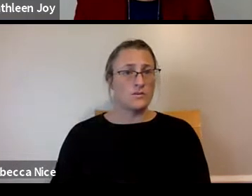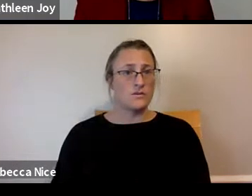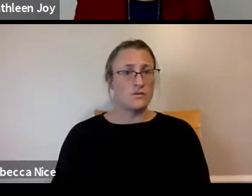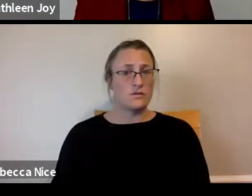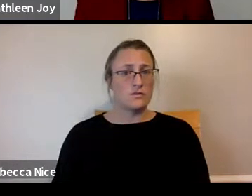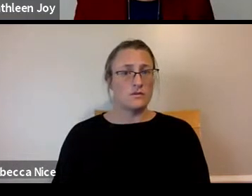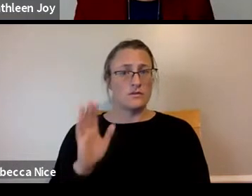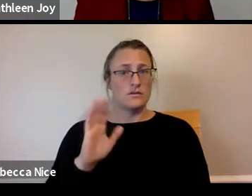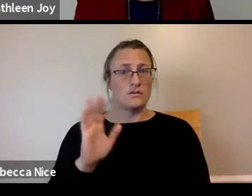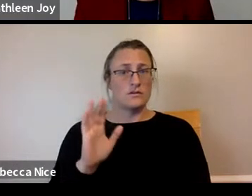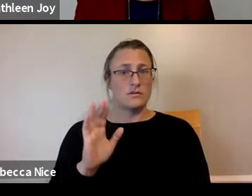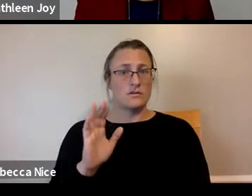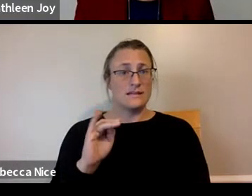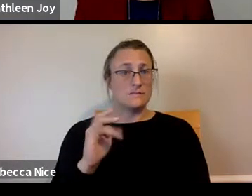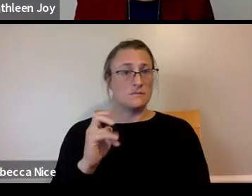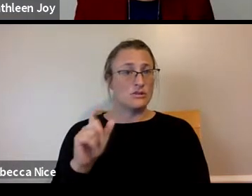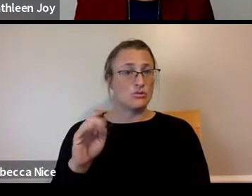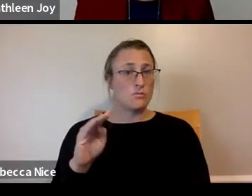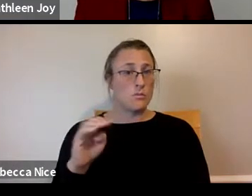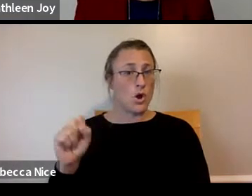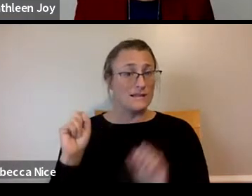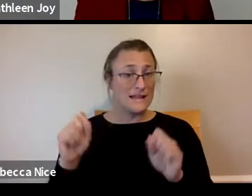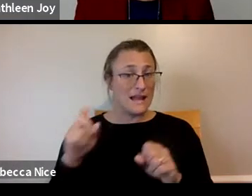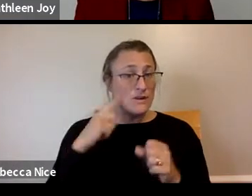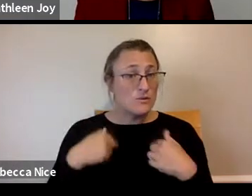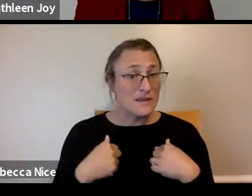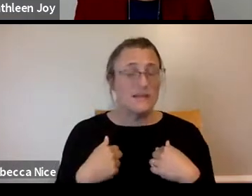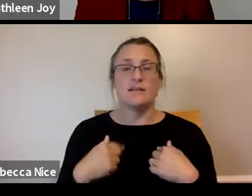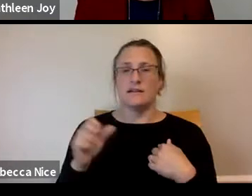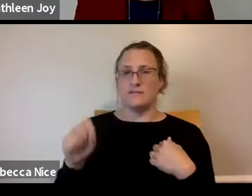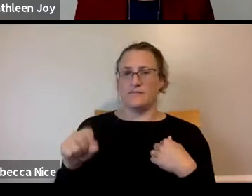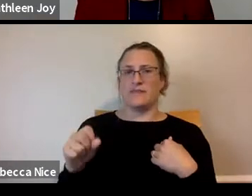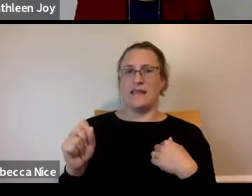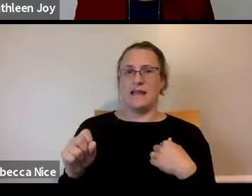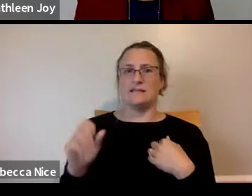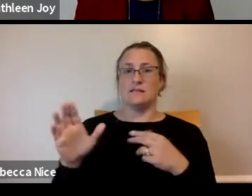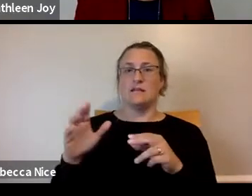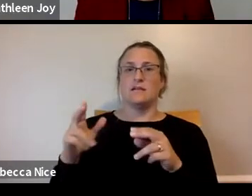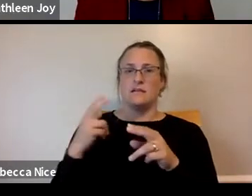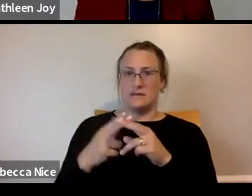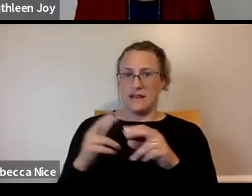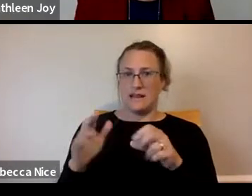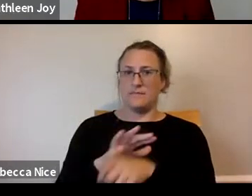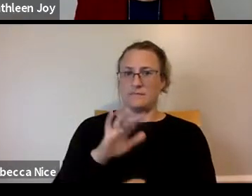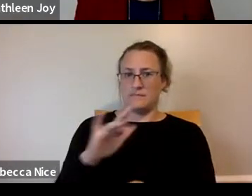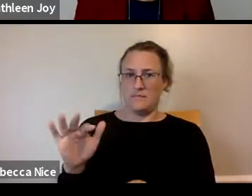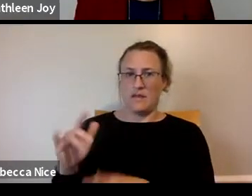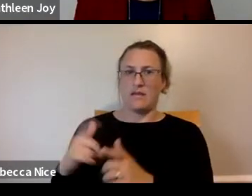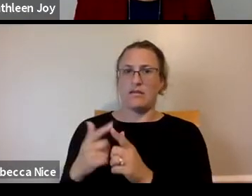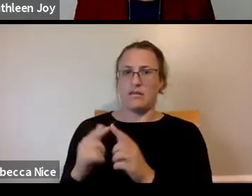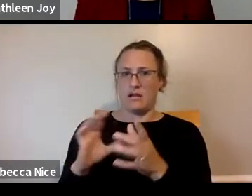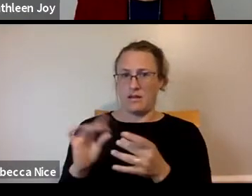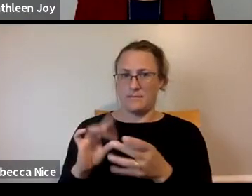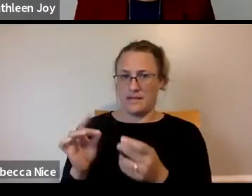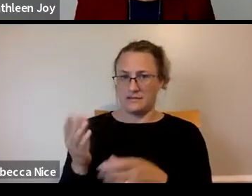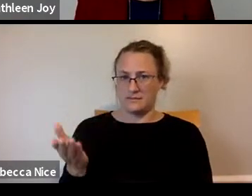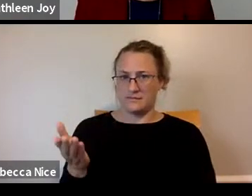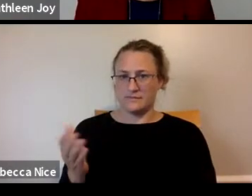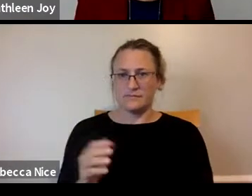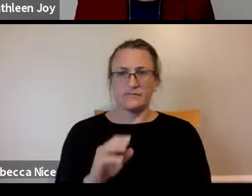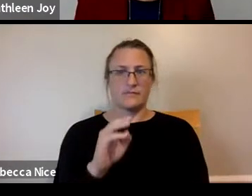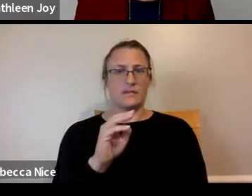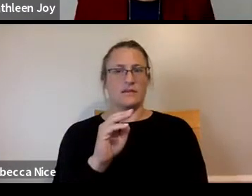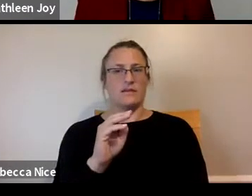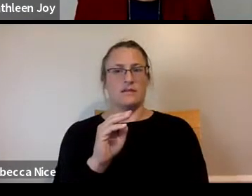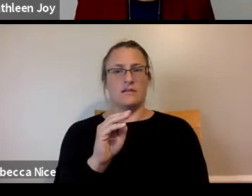Mitchell Moss. Judge, can you hear me? Yes, we can. Please give us Okay. spell the name for the record and then give us your comments. Mitchell